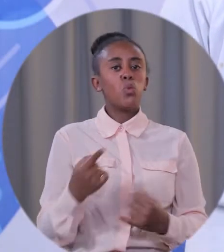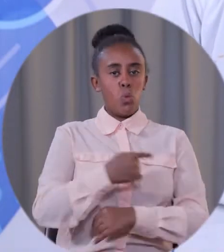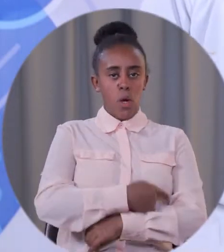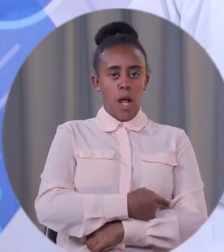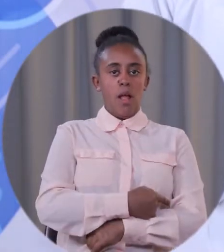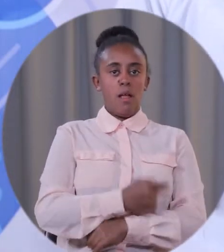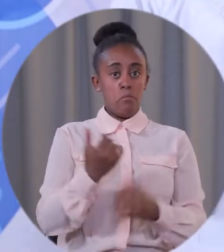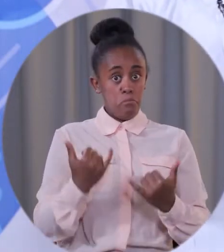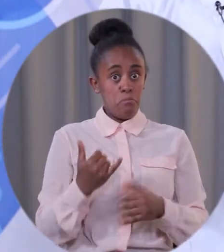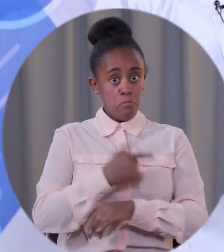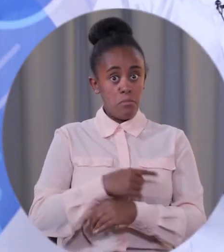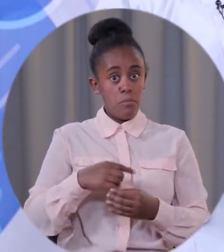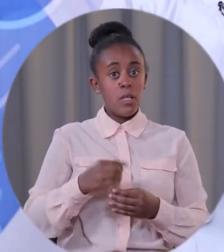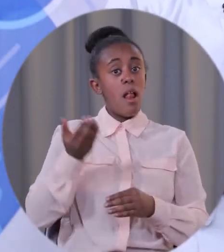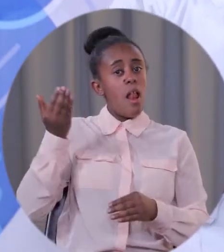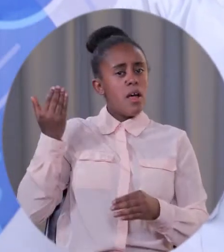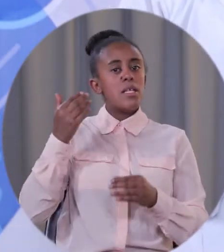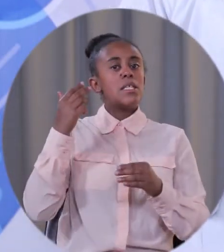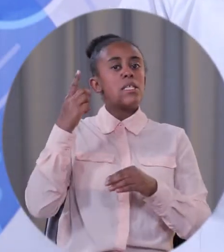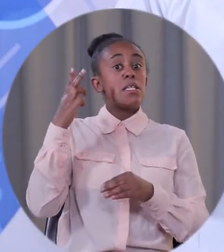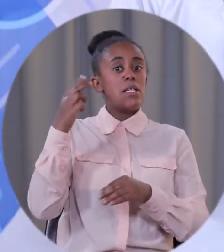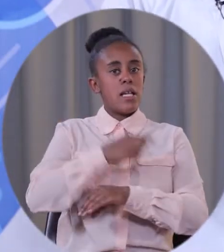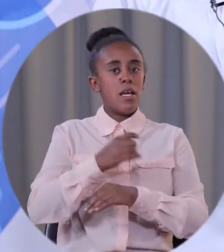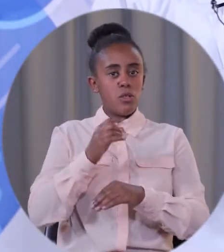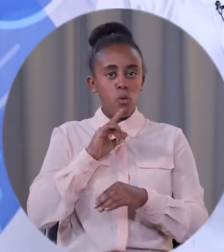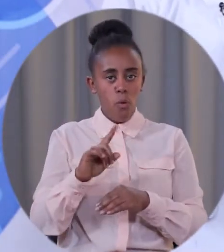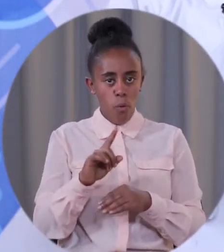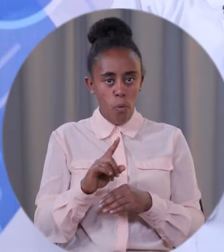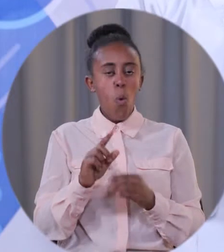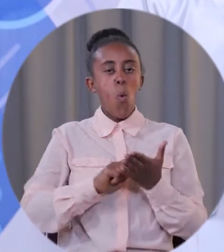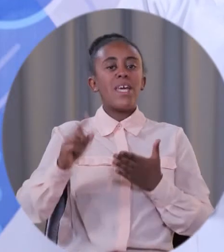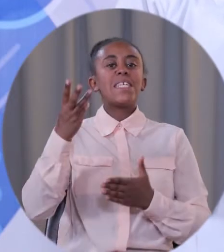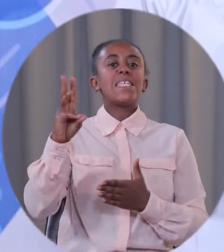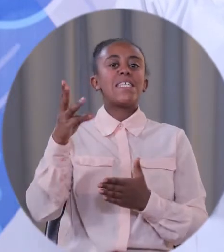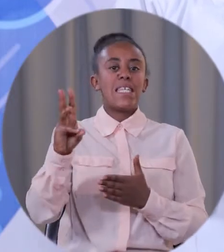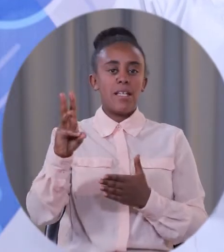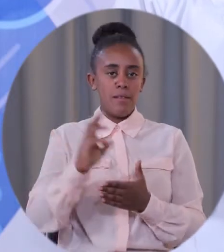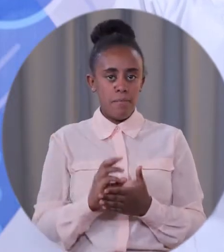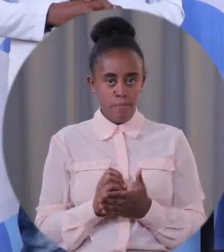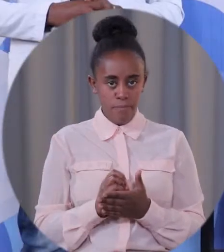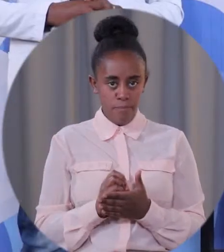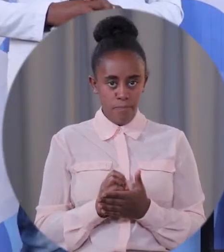to learn the last 3 days lesson of Unit 6, Week 16.